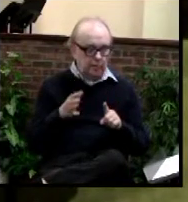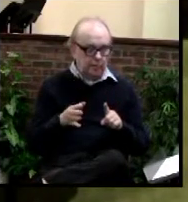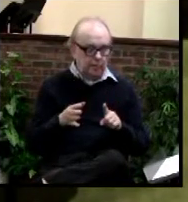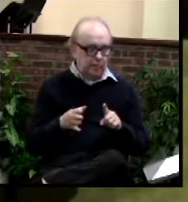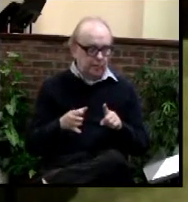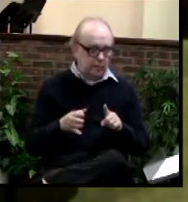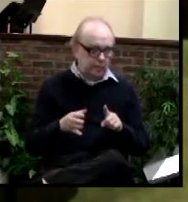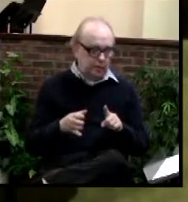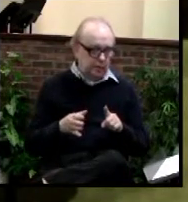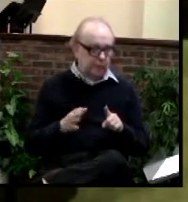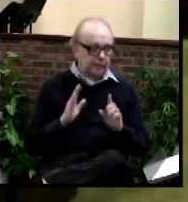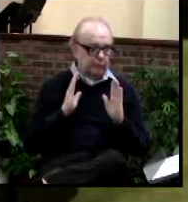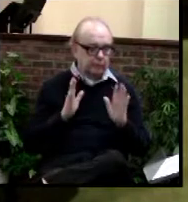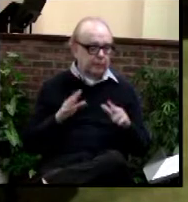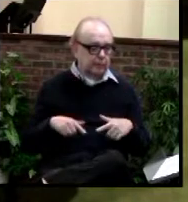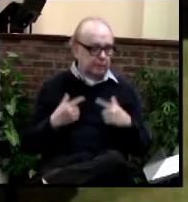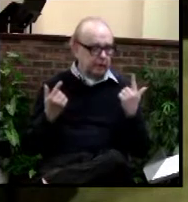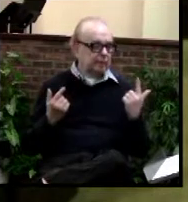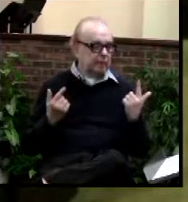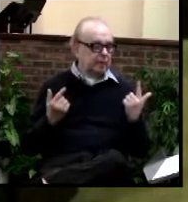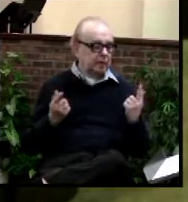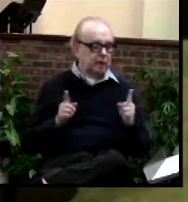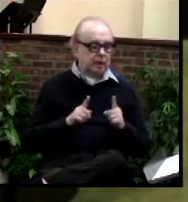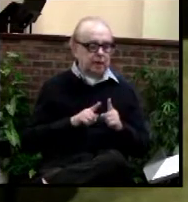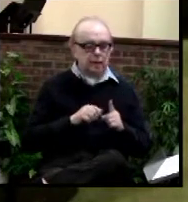productive life like no one else.